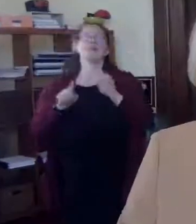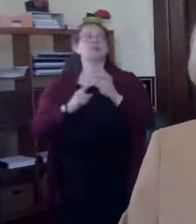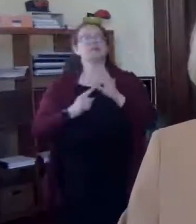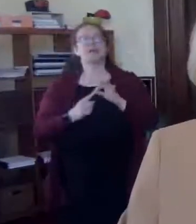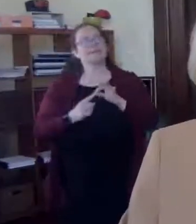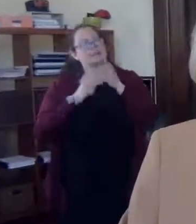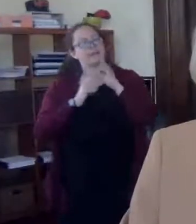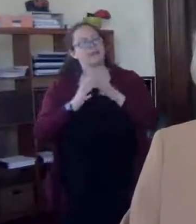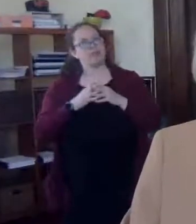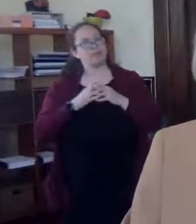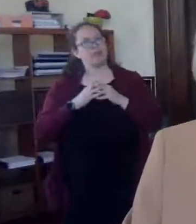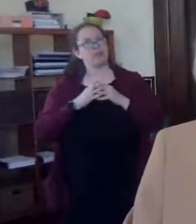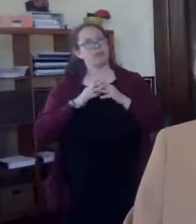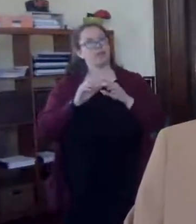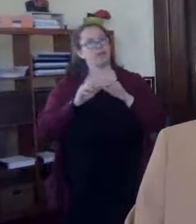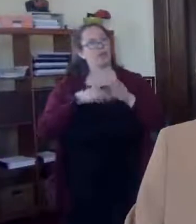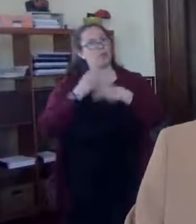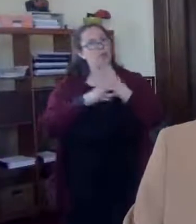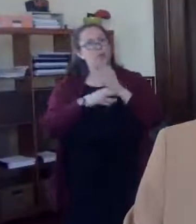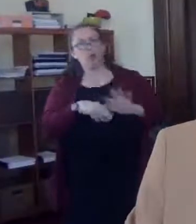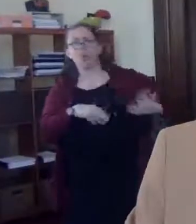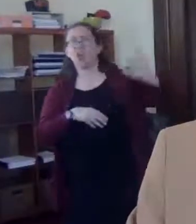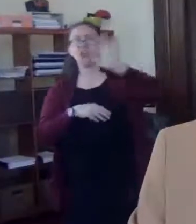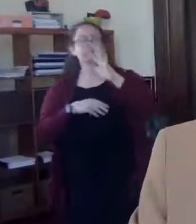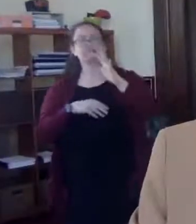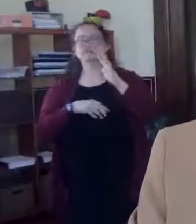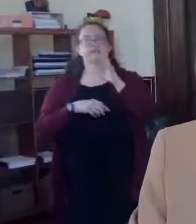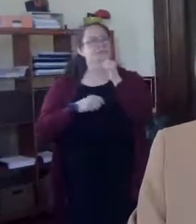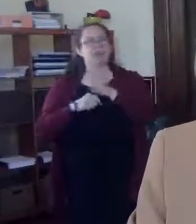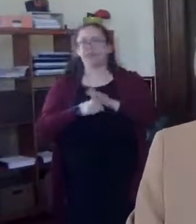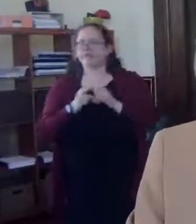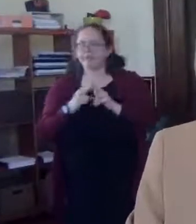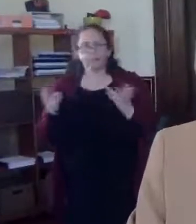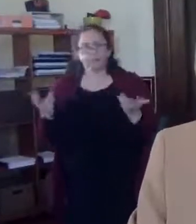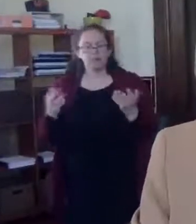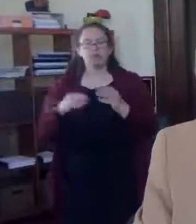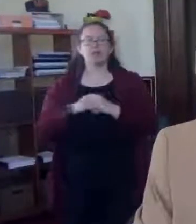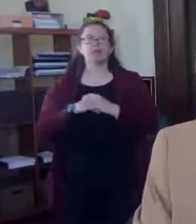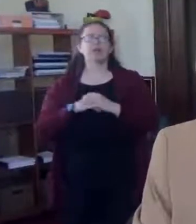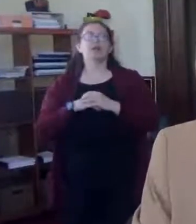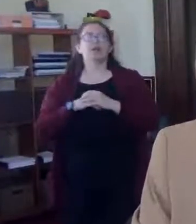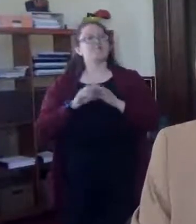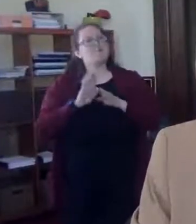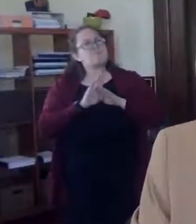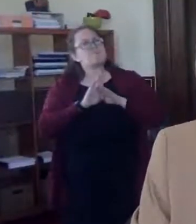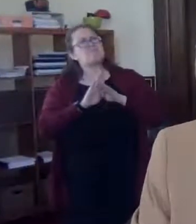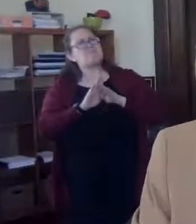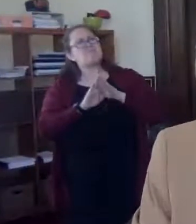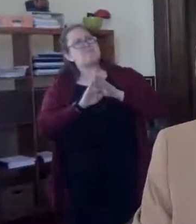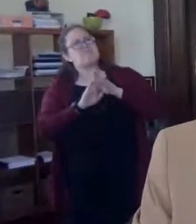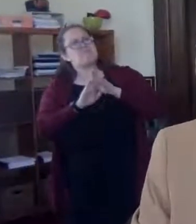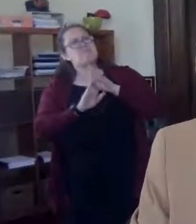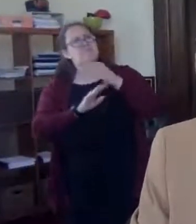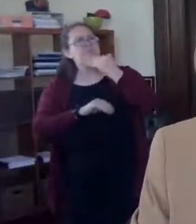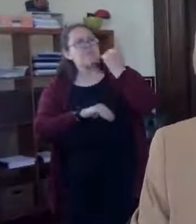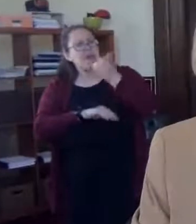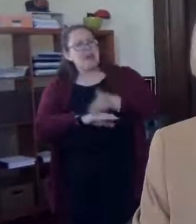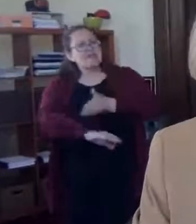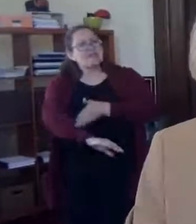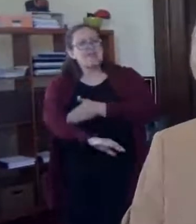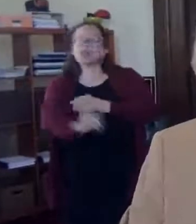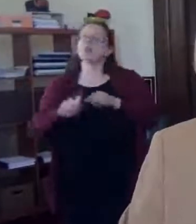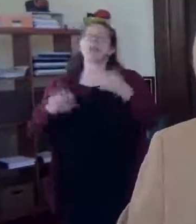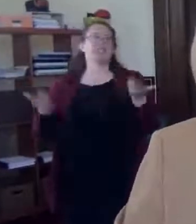country. And so that is beginning to ramp up a bit, but we haven't seen those tests here in St.